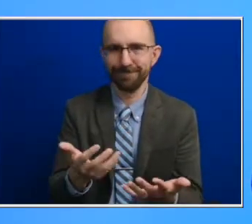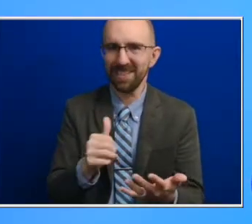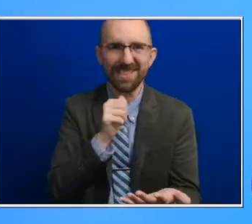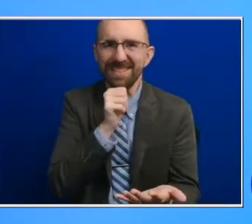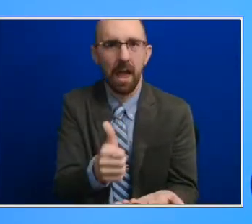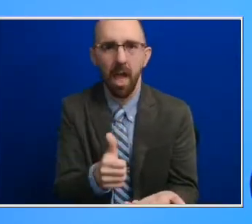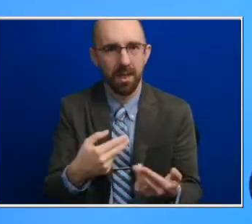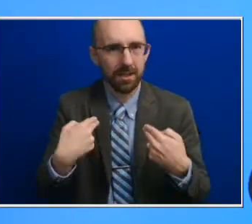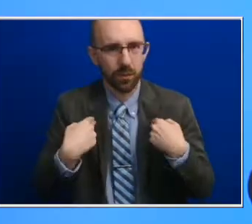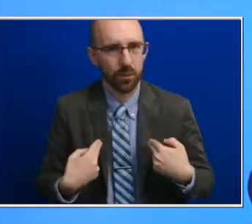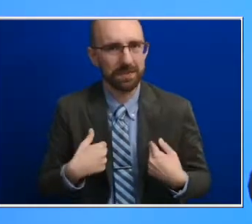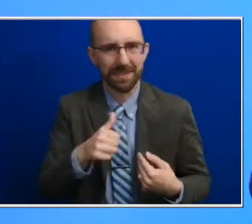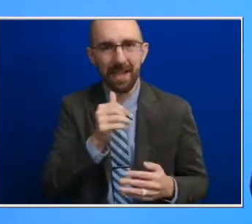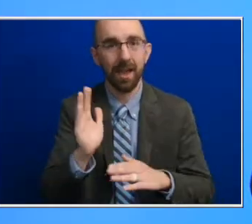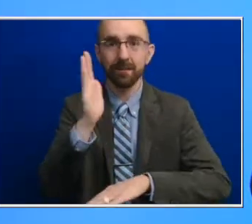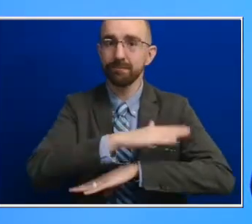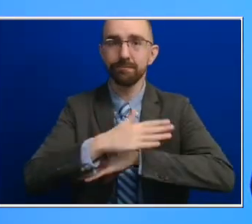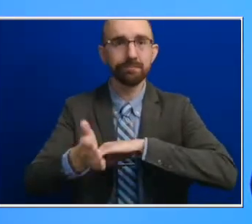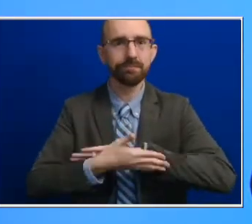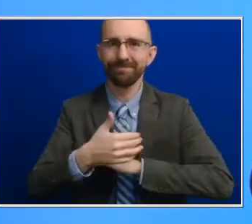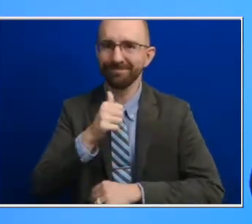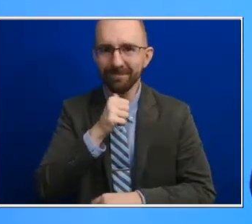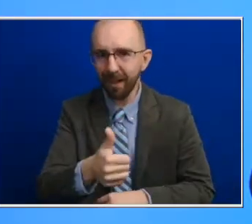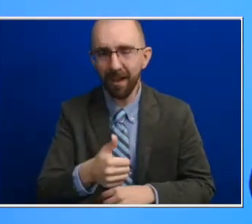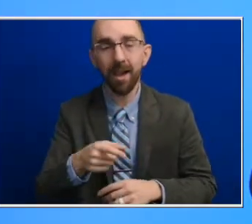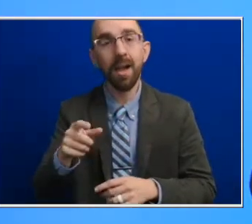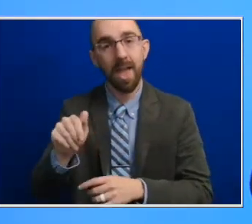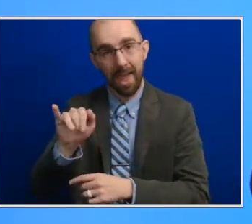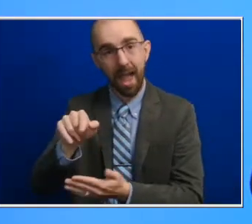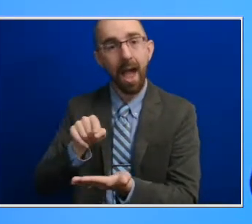so that can become very easily comforting,